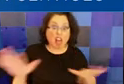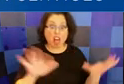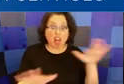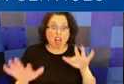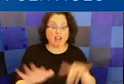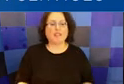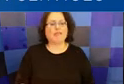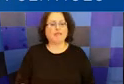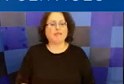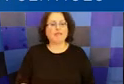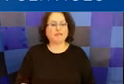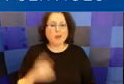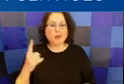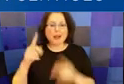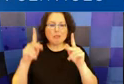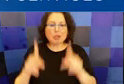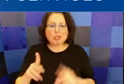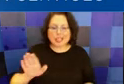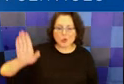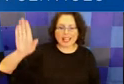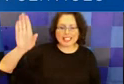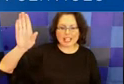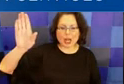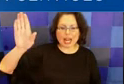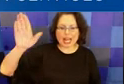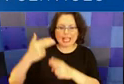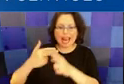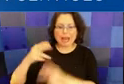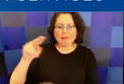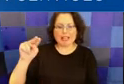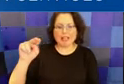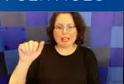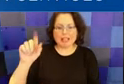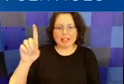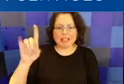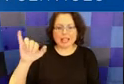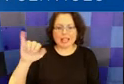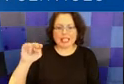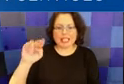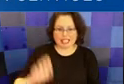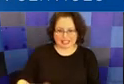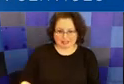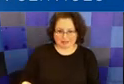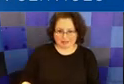we've got a hand raised from Nadine Luther. Nadine, would you like to unmute yourself?